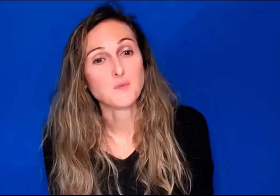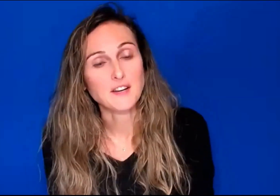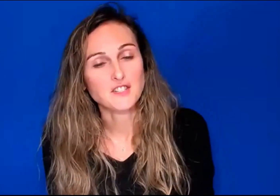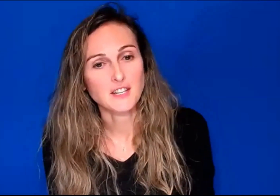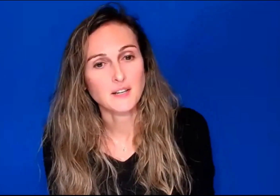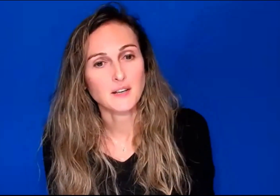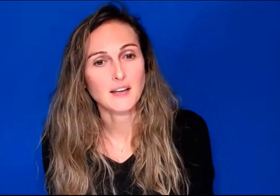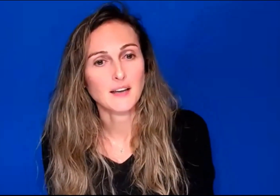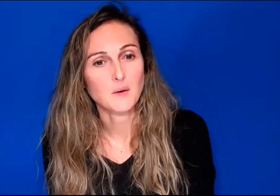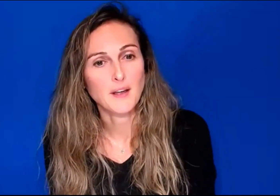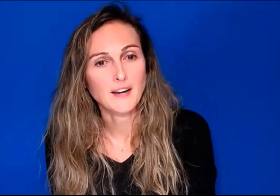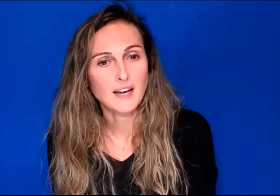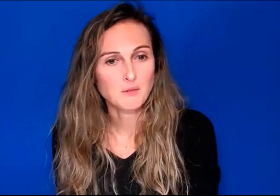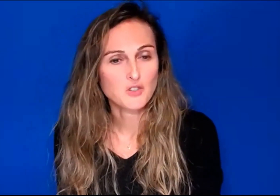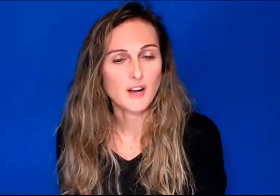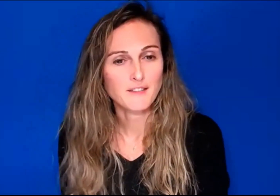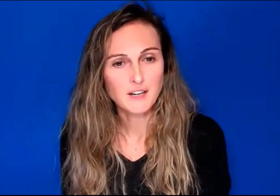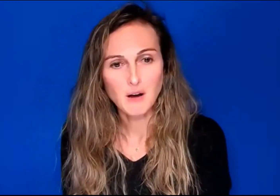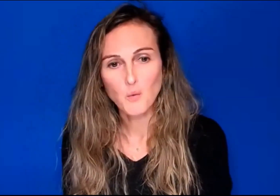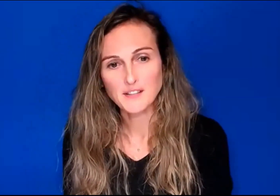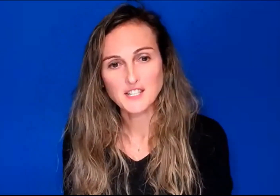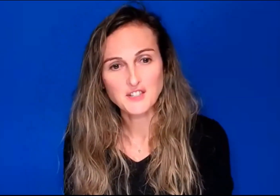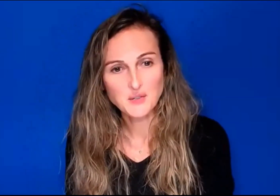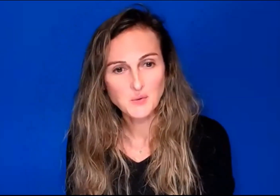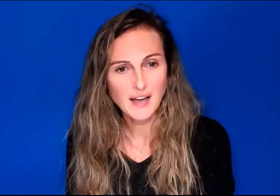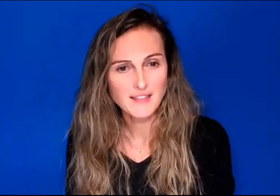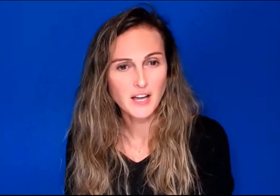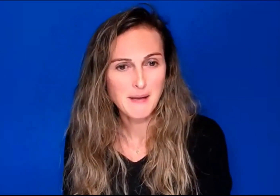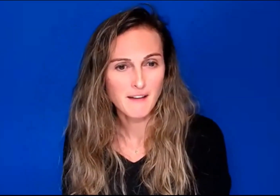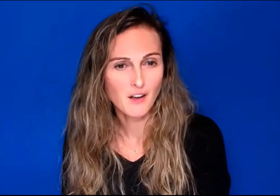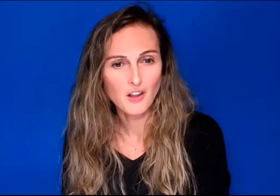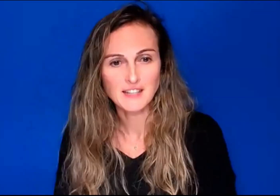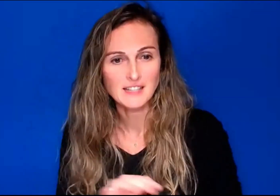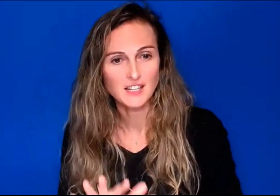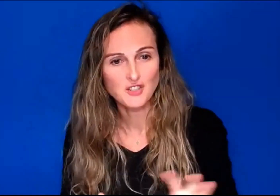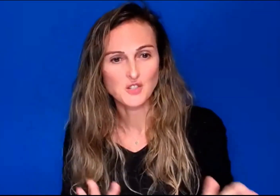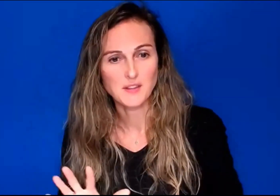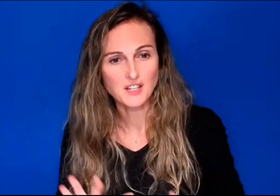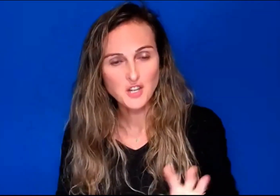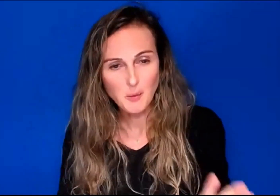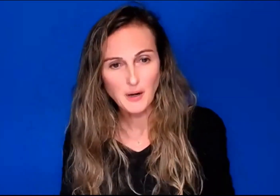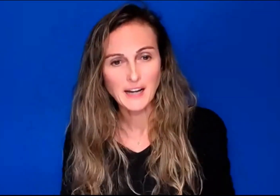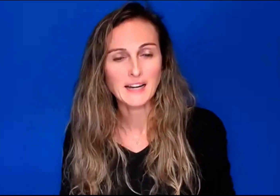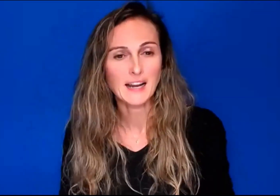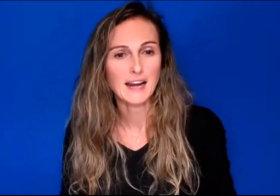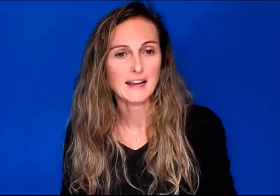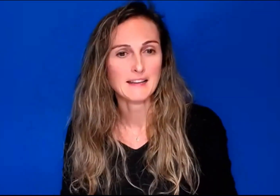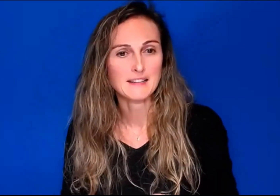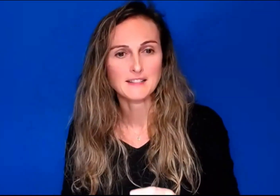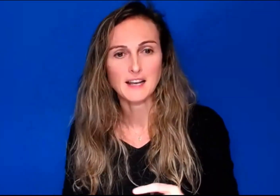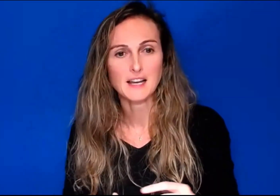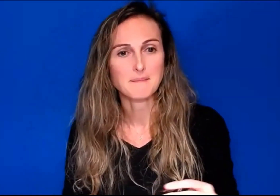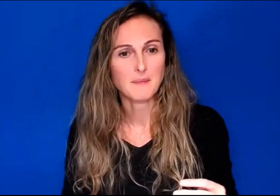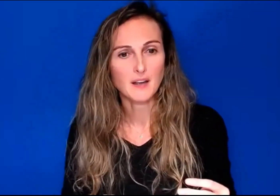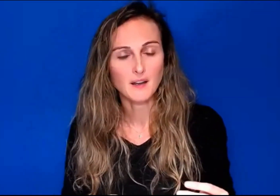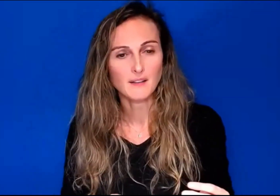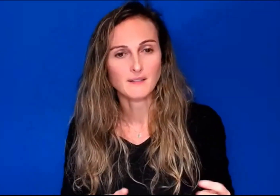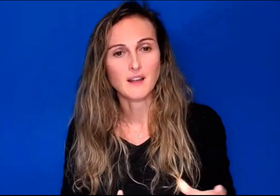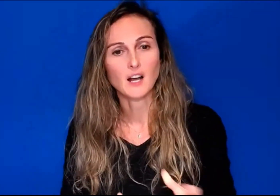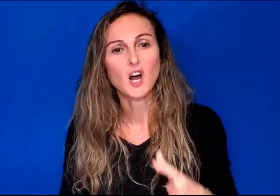school graduation, when I was trying to figure out what to do, I thought about all the issues with interpreting and